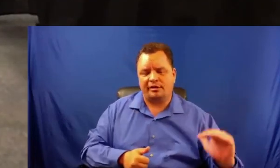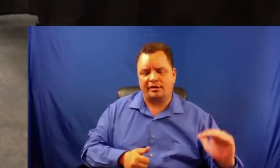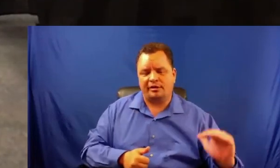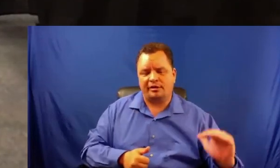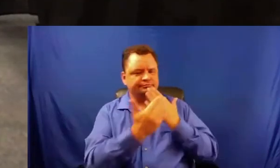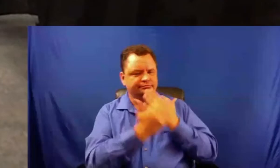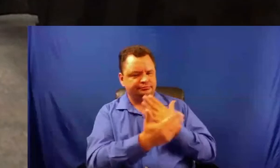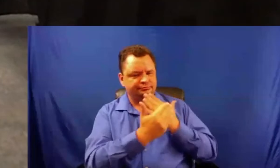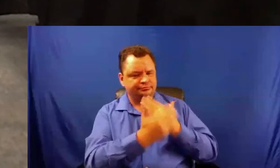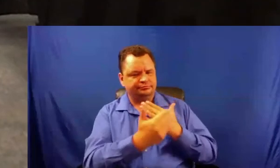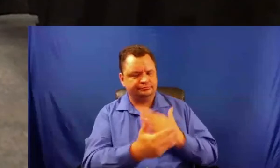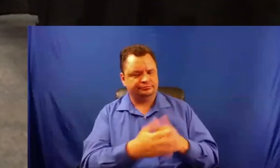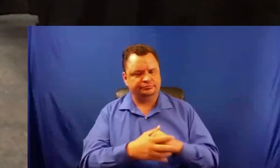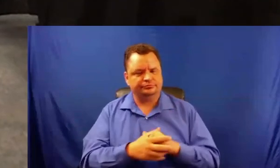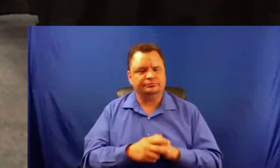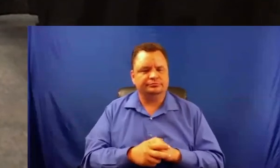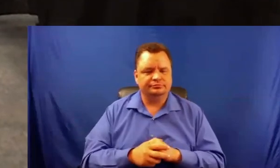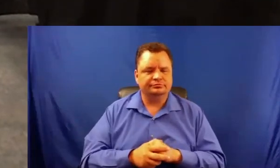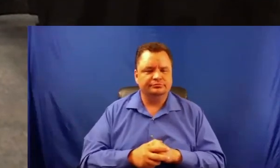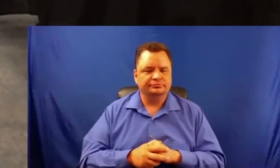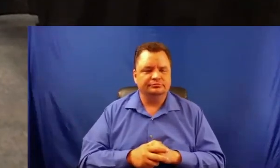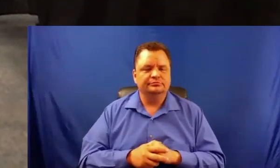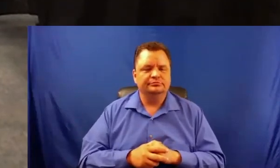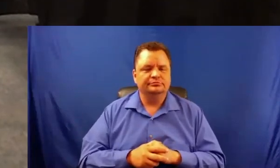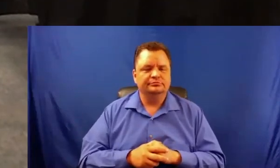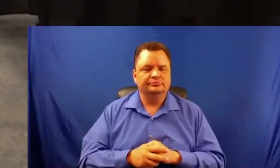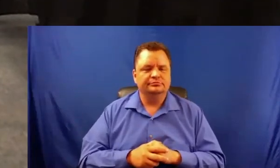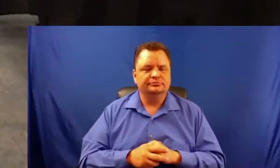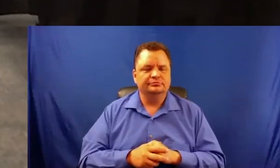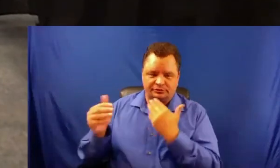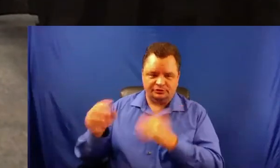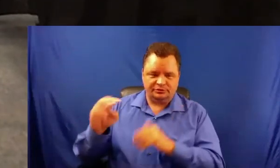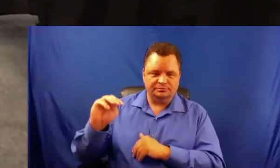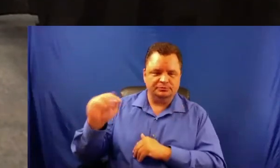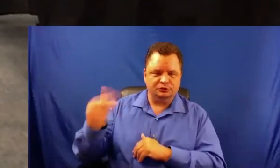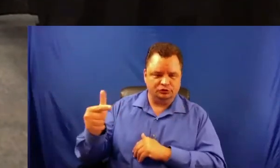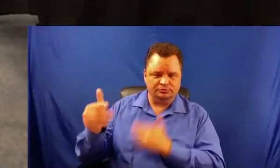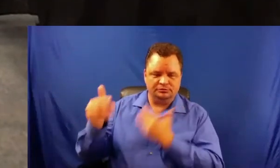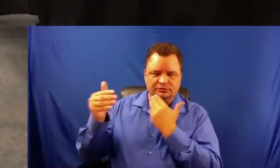Okay. Thank you, MG. Our next